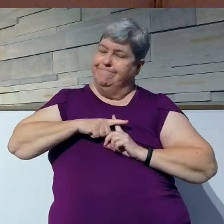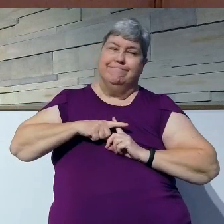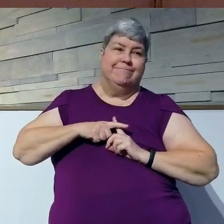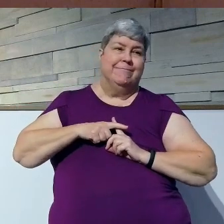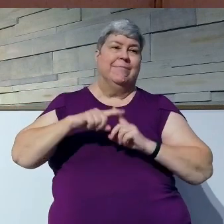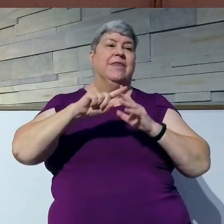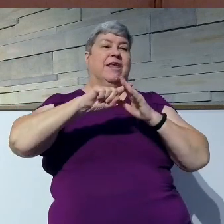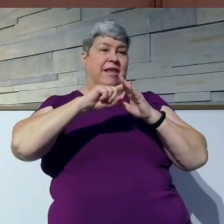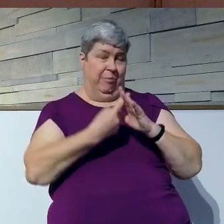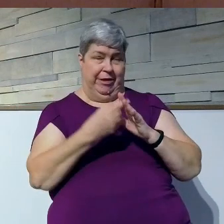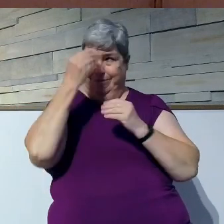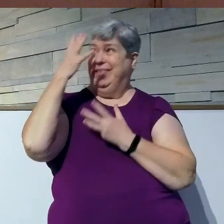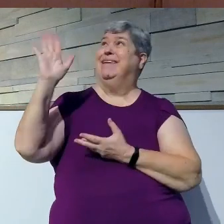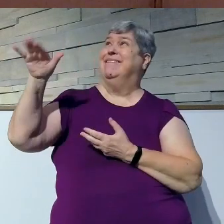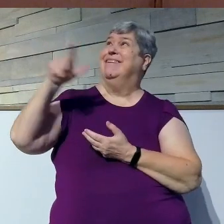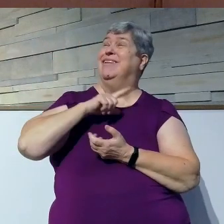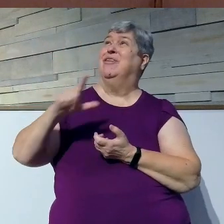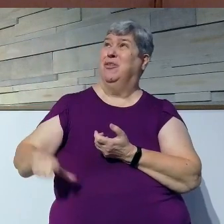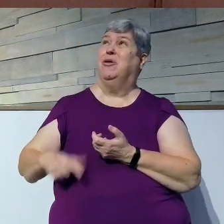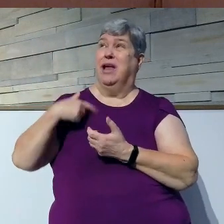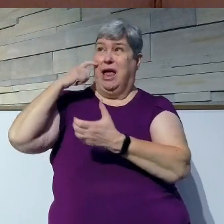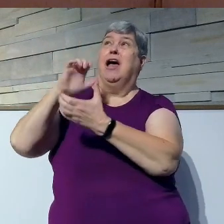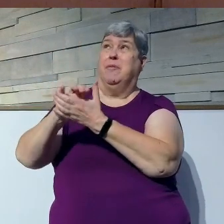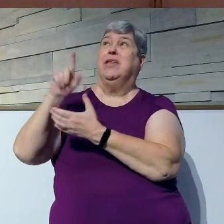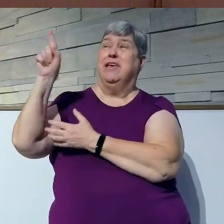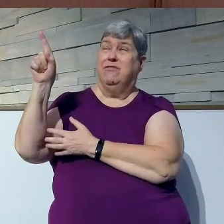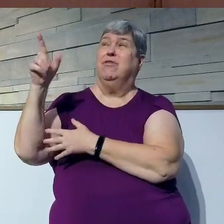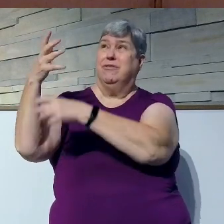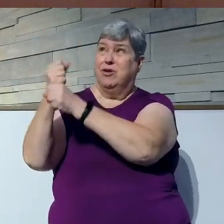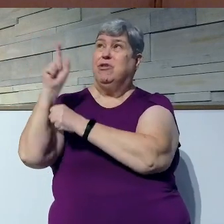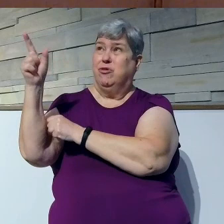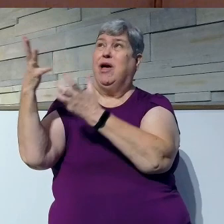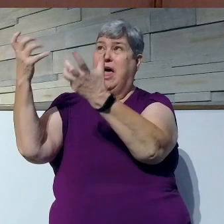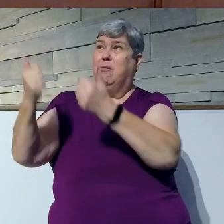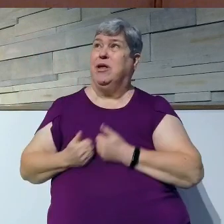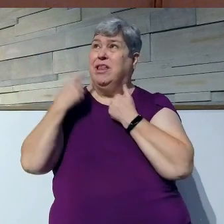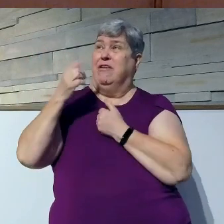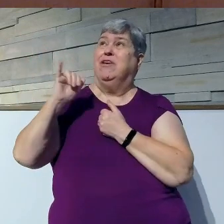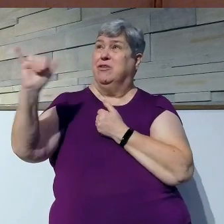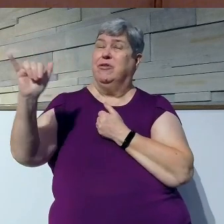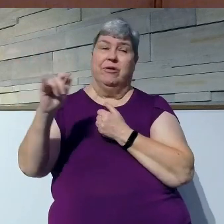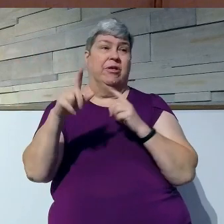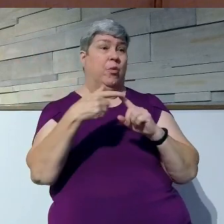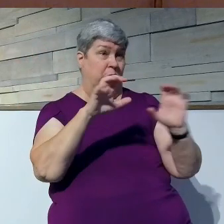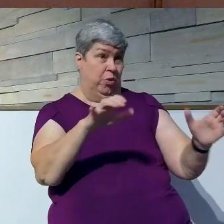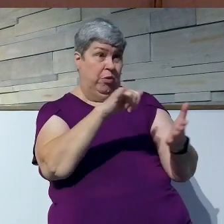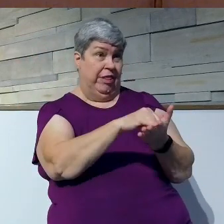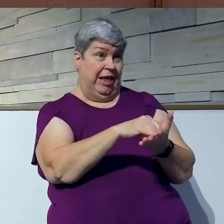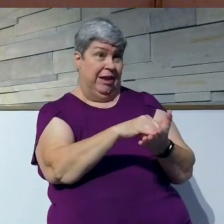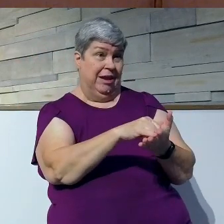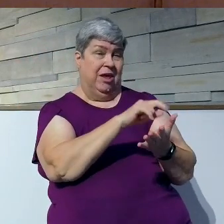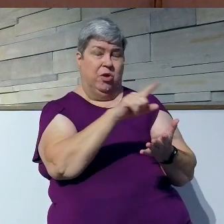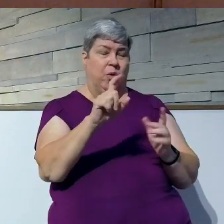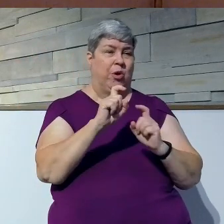It begins by saying, Lord, I believe in you and I want eternal life. And folks, when you do that,